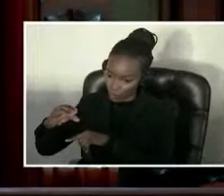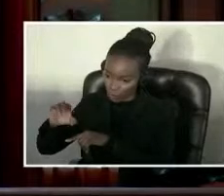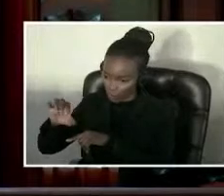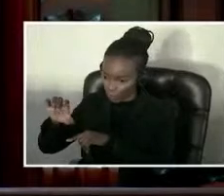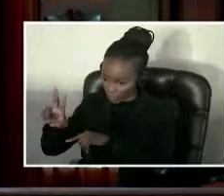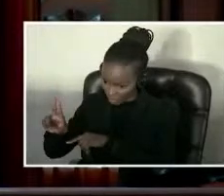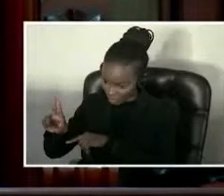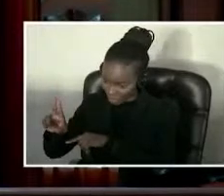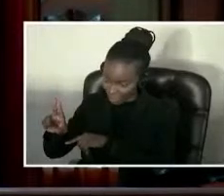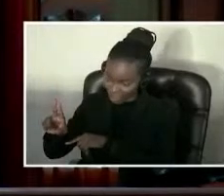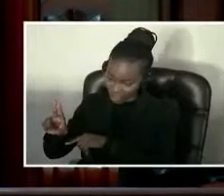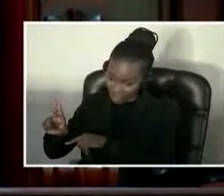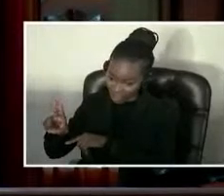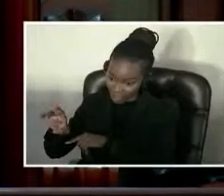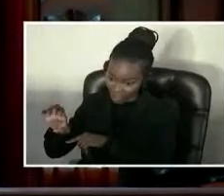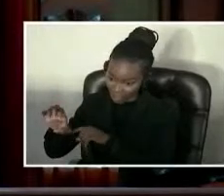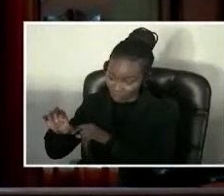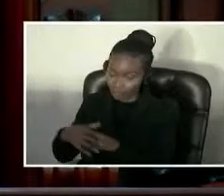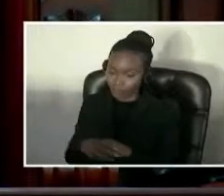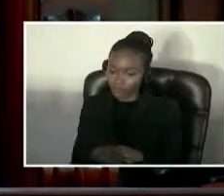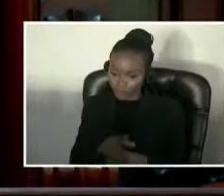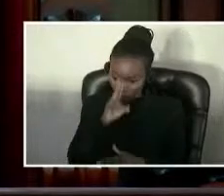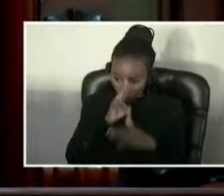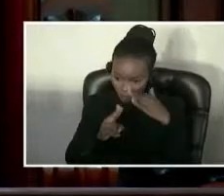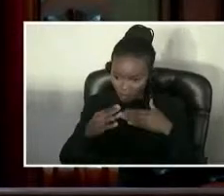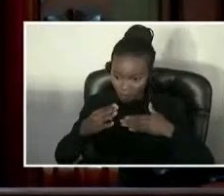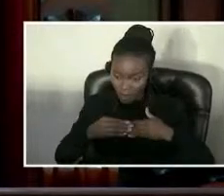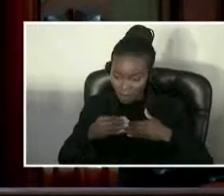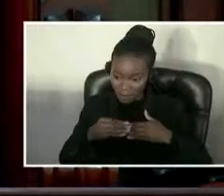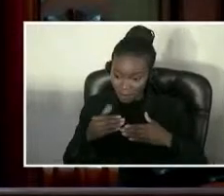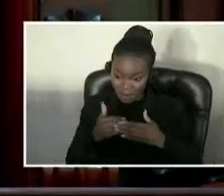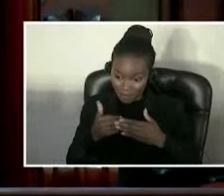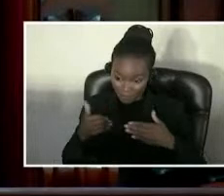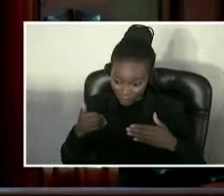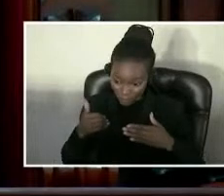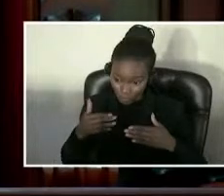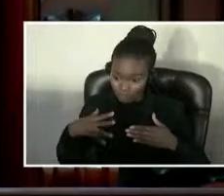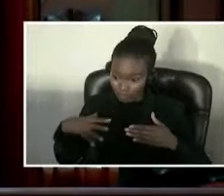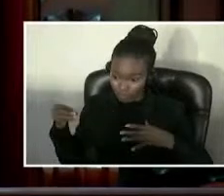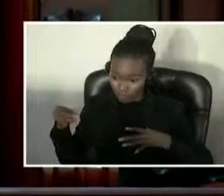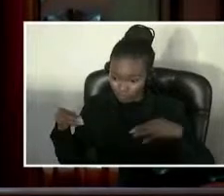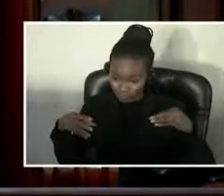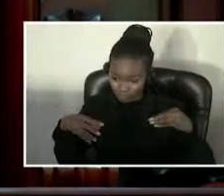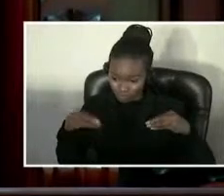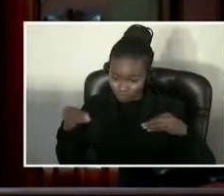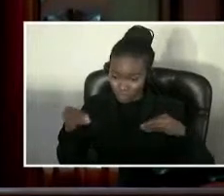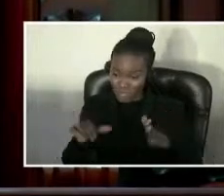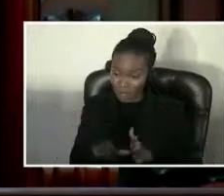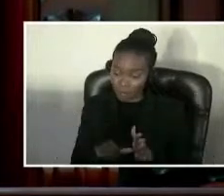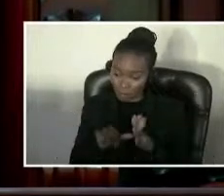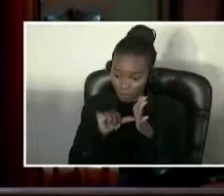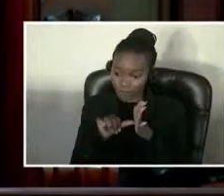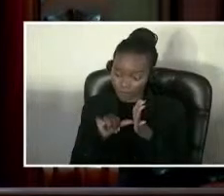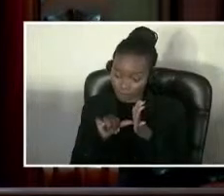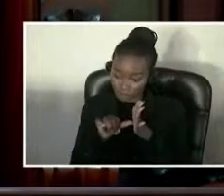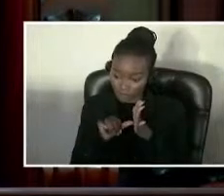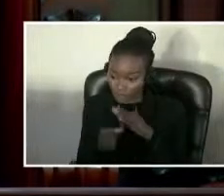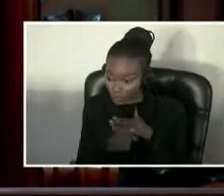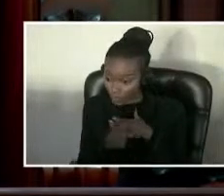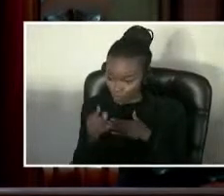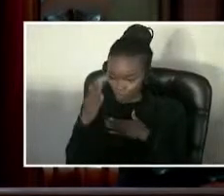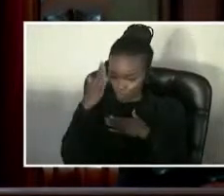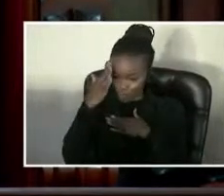honorable members before you leave it's very important for you to